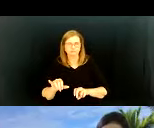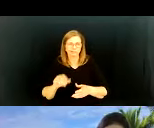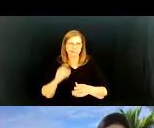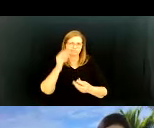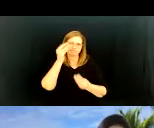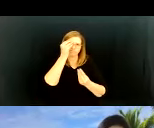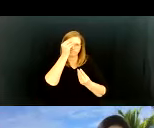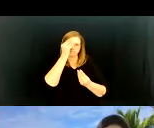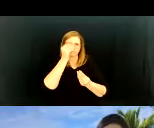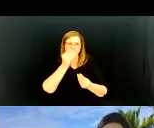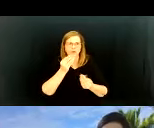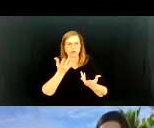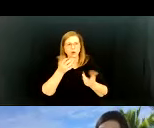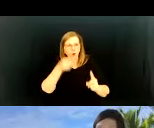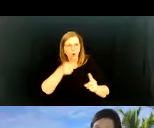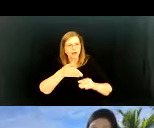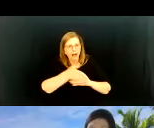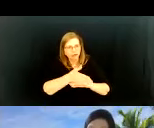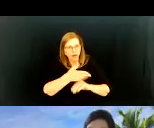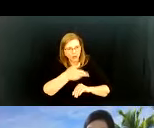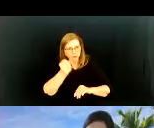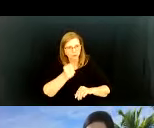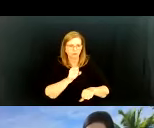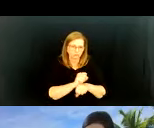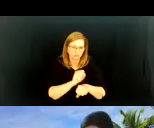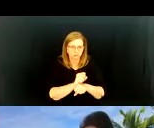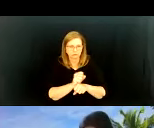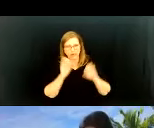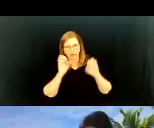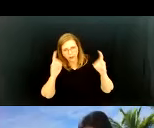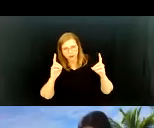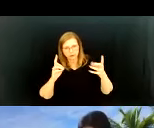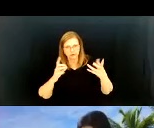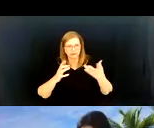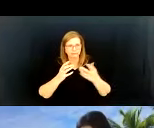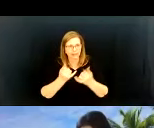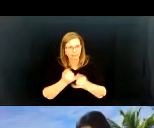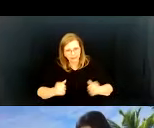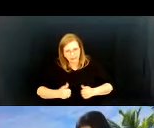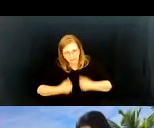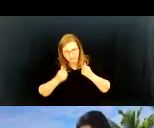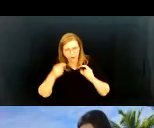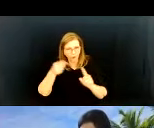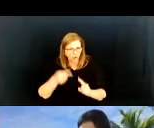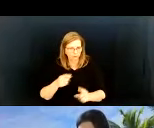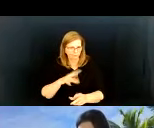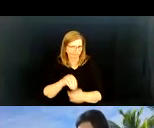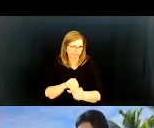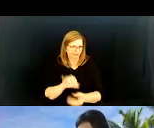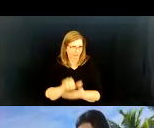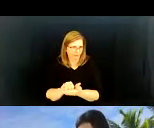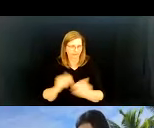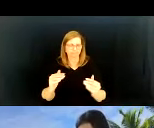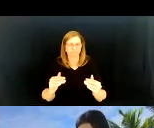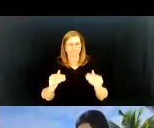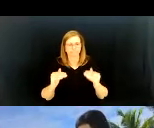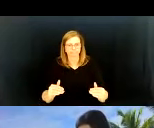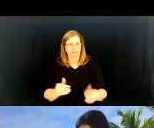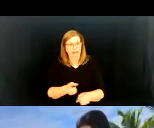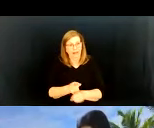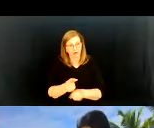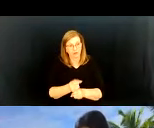education, training, and employment, as well as independent living goals as needed. And then we have annual